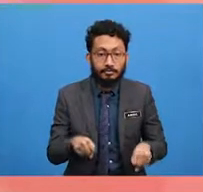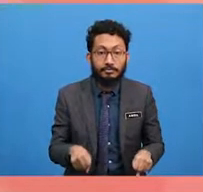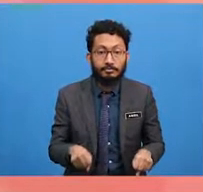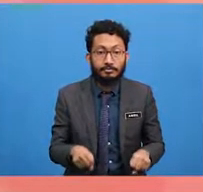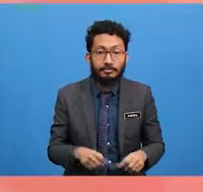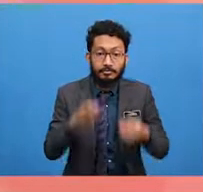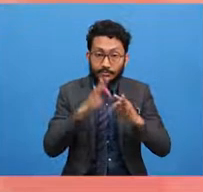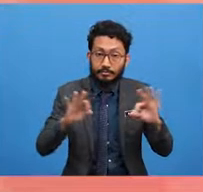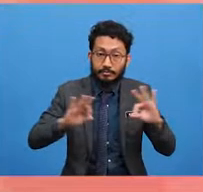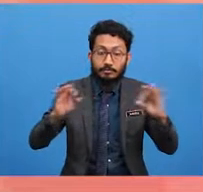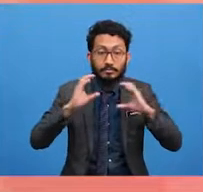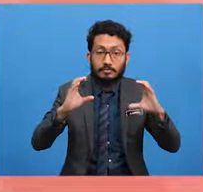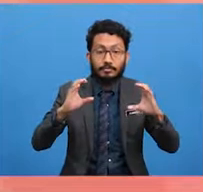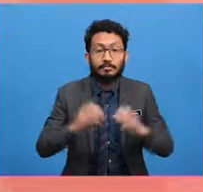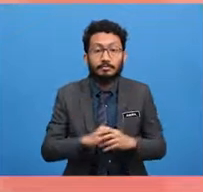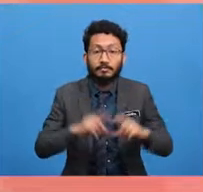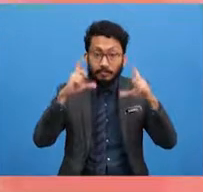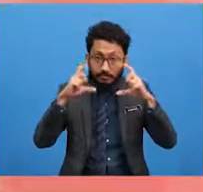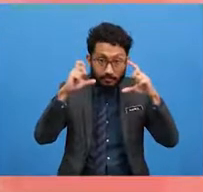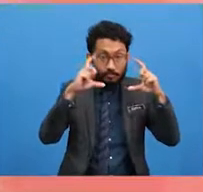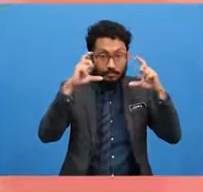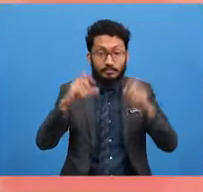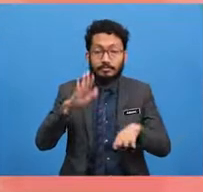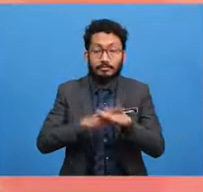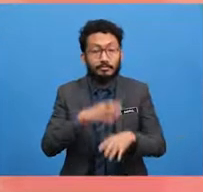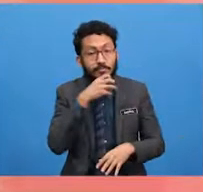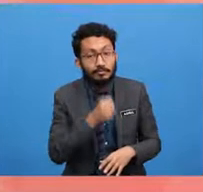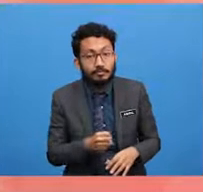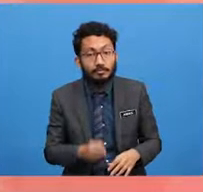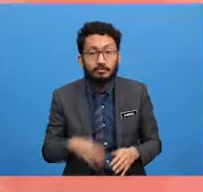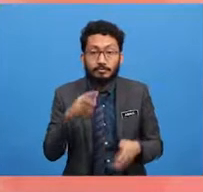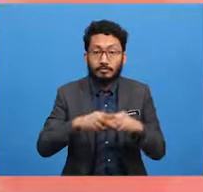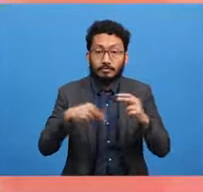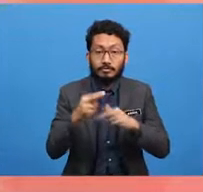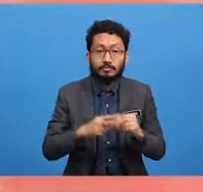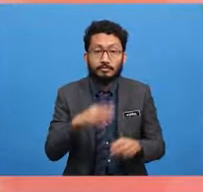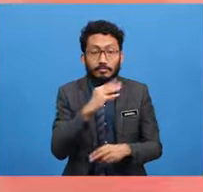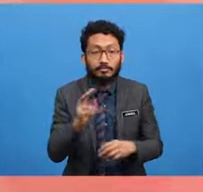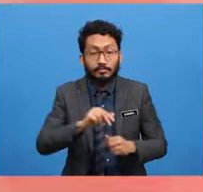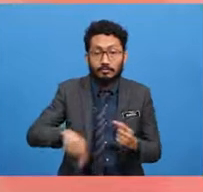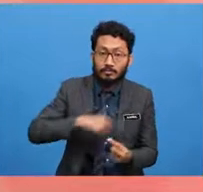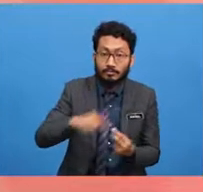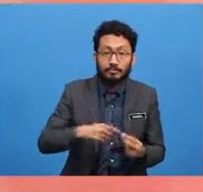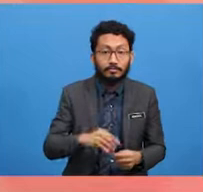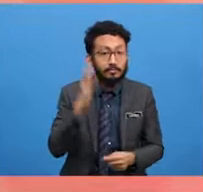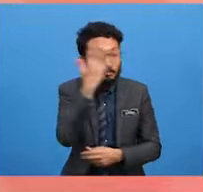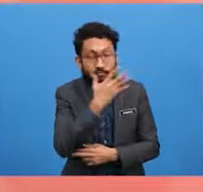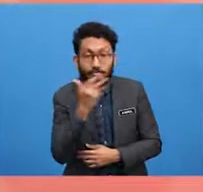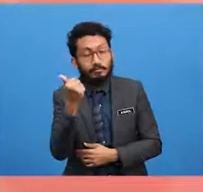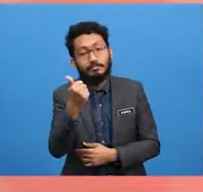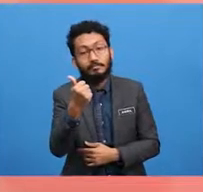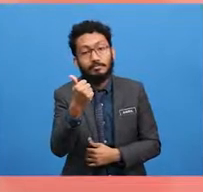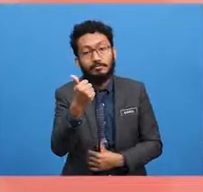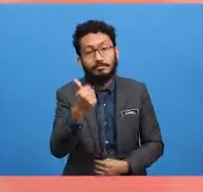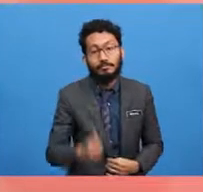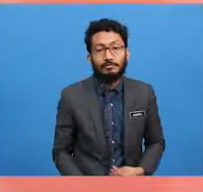fantastic photos of the ancient ruins, and the surrounding countryside is absolutely breathtaking.